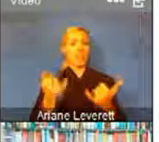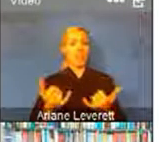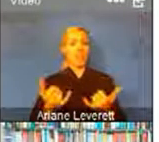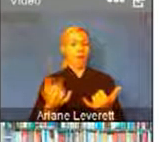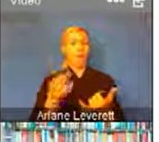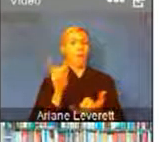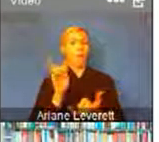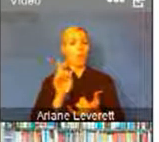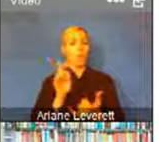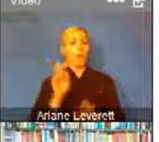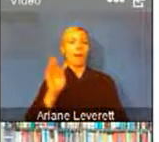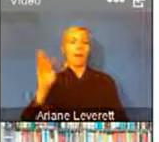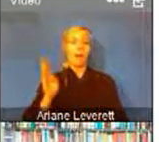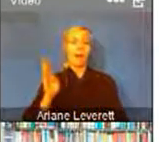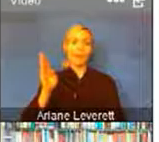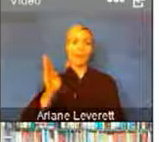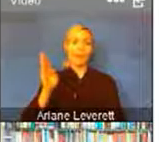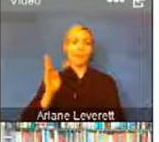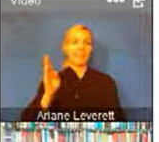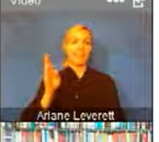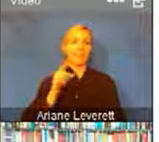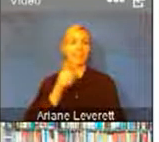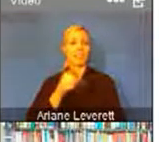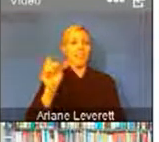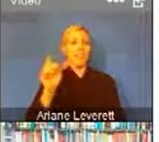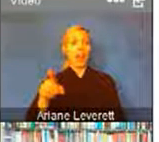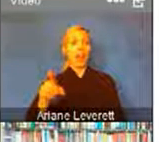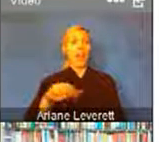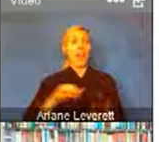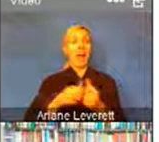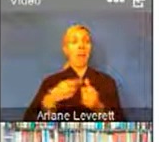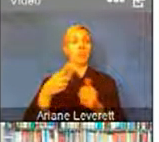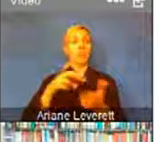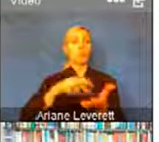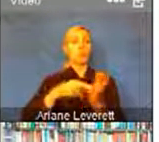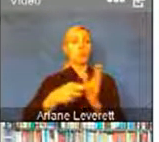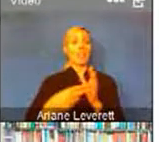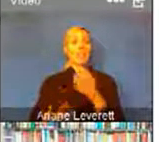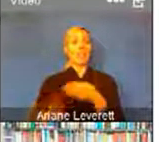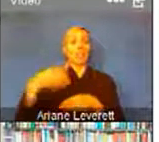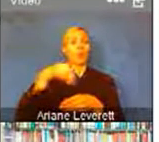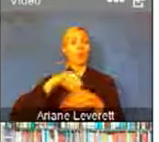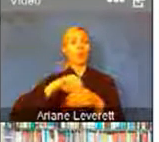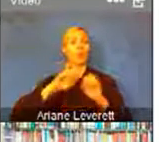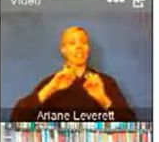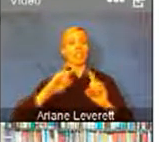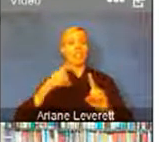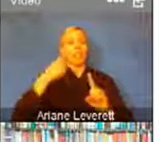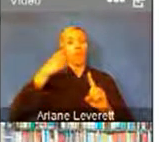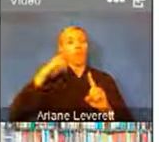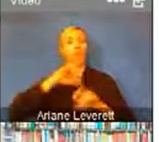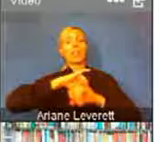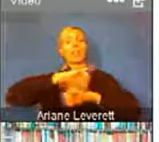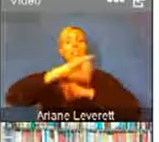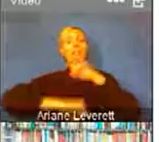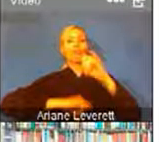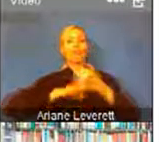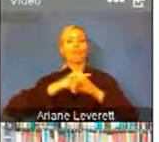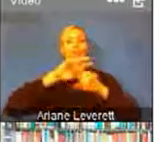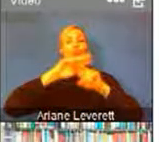these findings. Of course, there are many recommendations in many studies, and we tried to gather them,